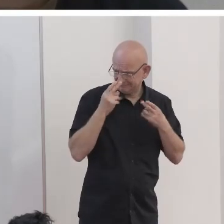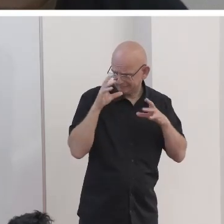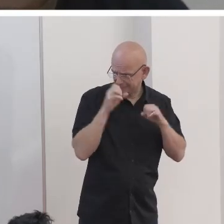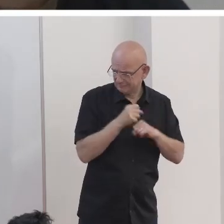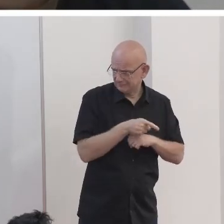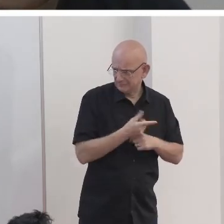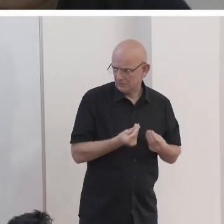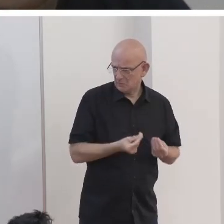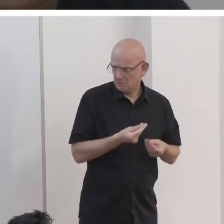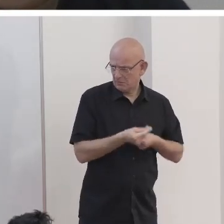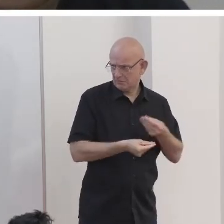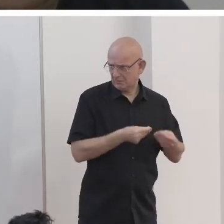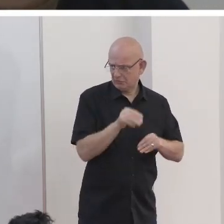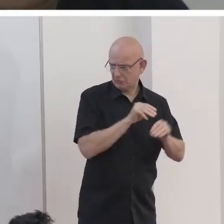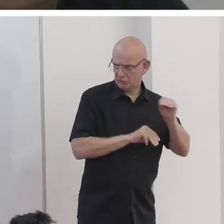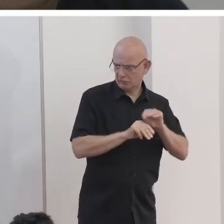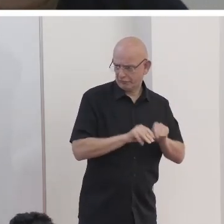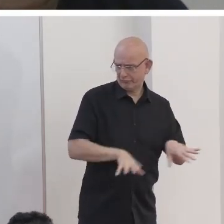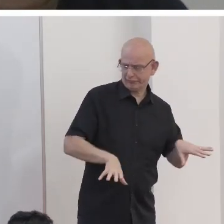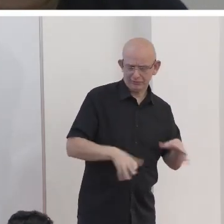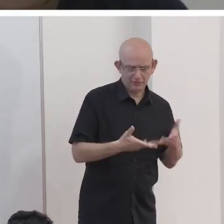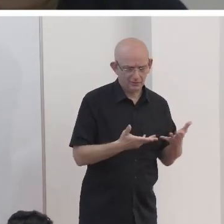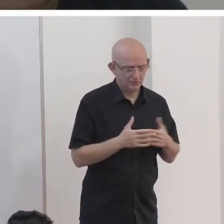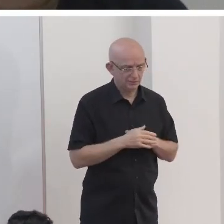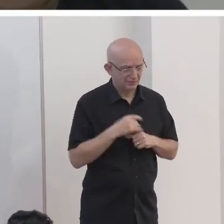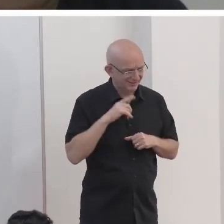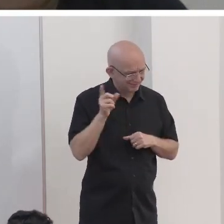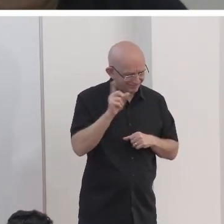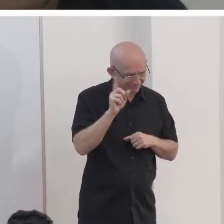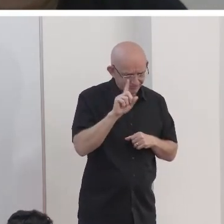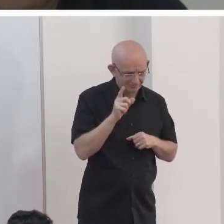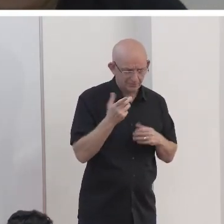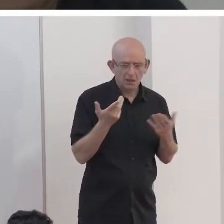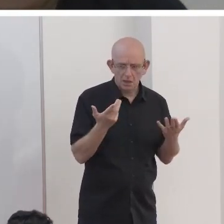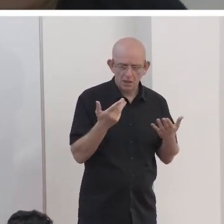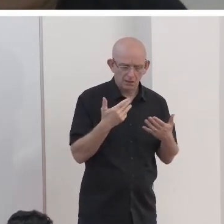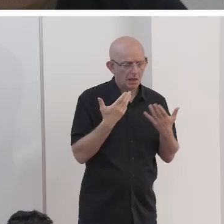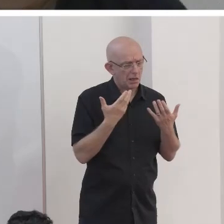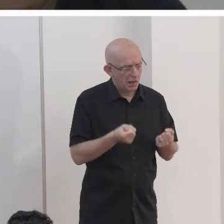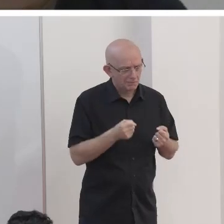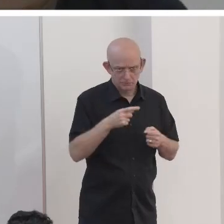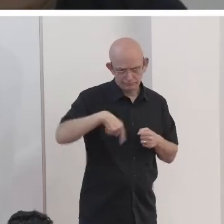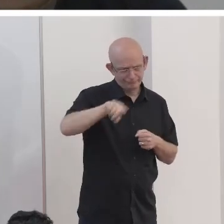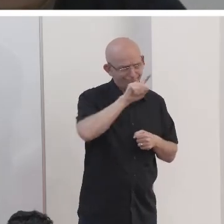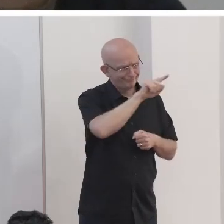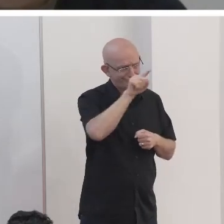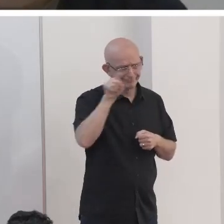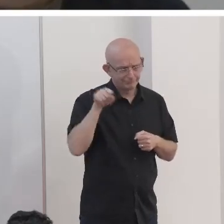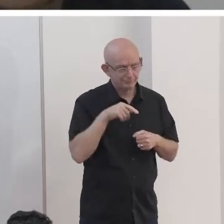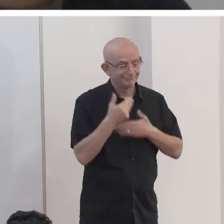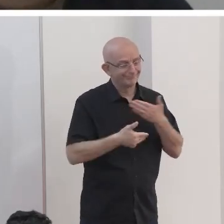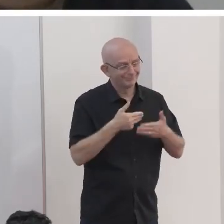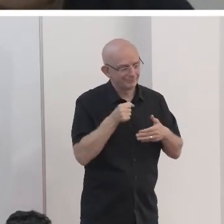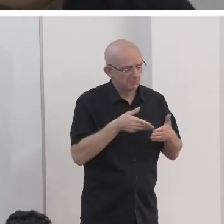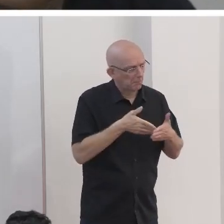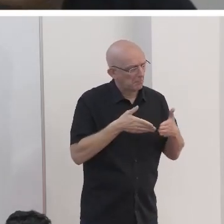us. Those limitations they are not able to understand. They are not trying to understand. They are not trying to make